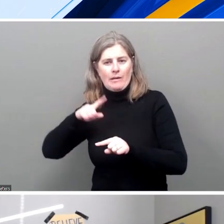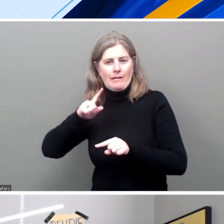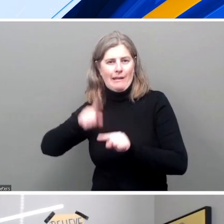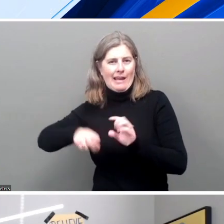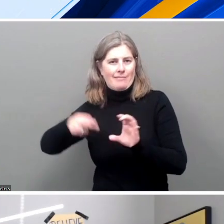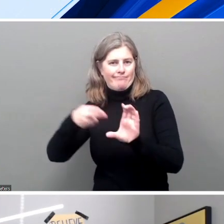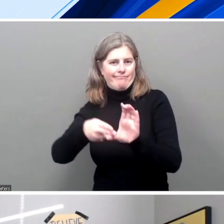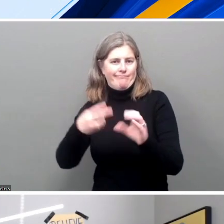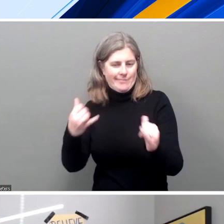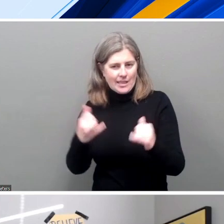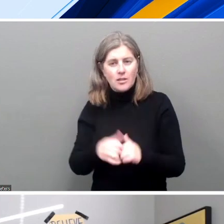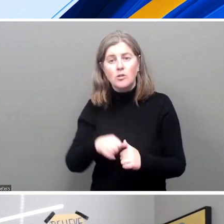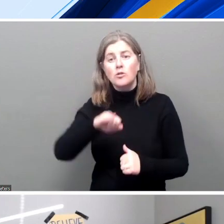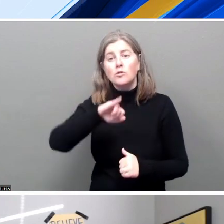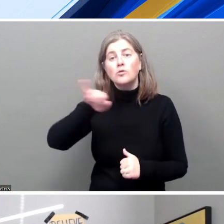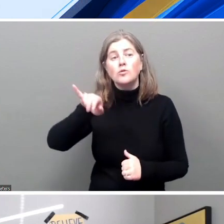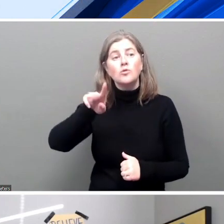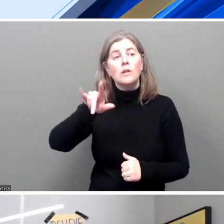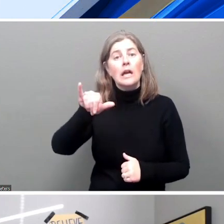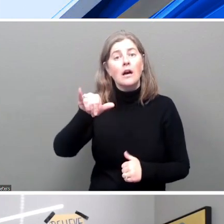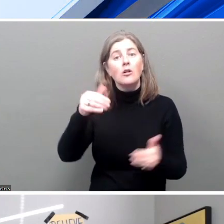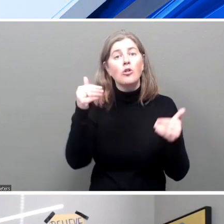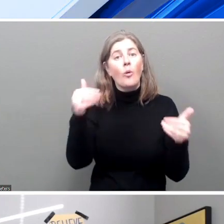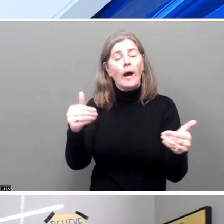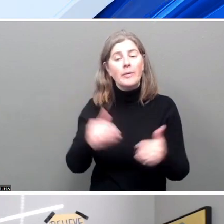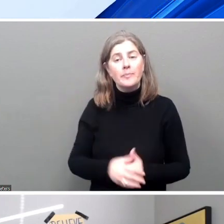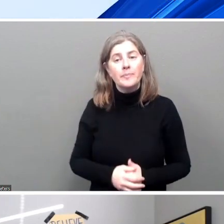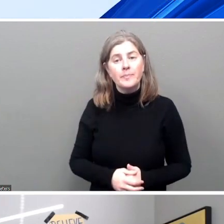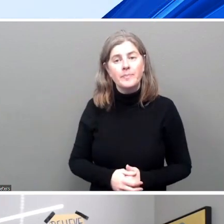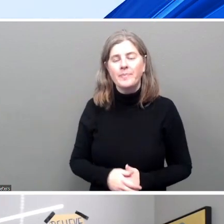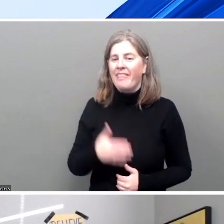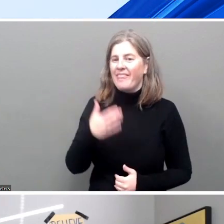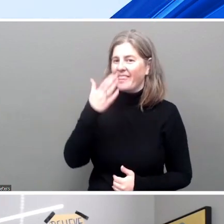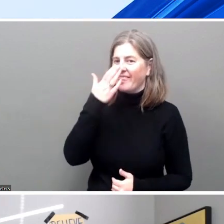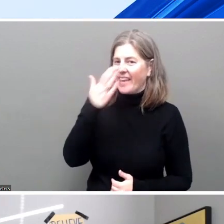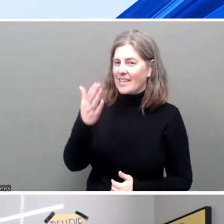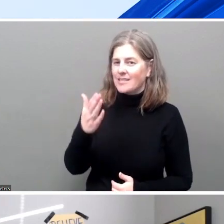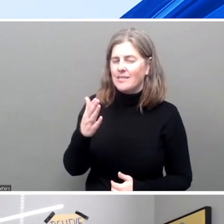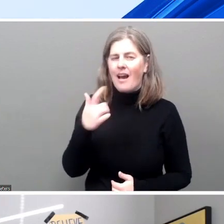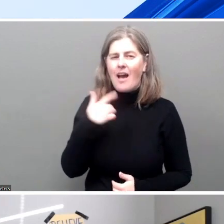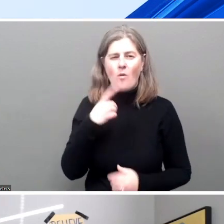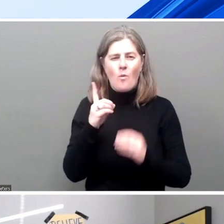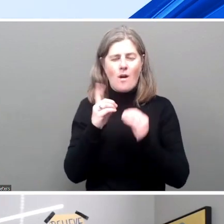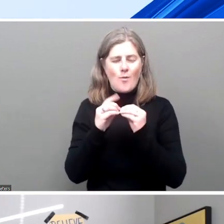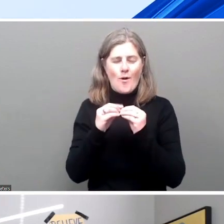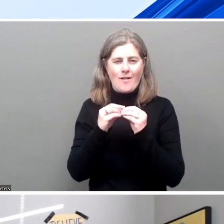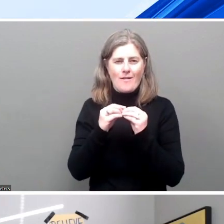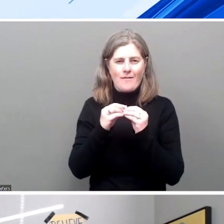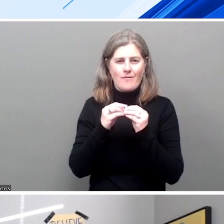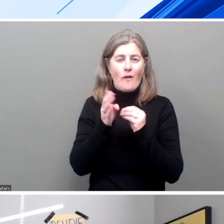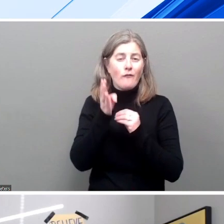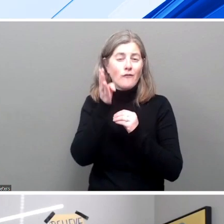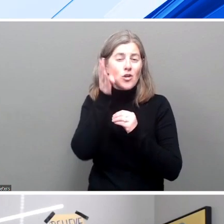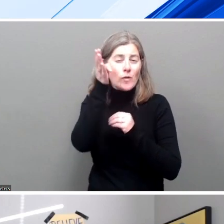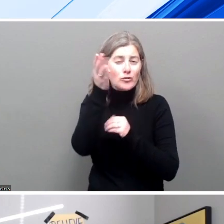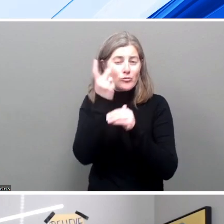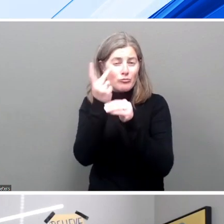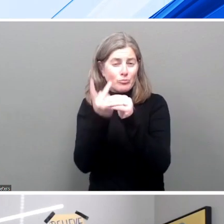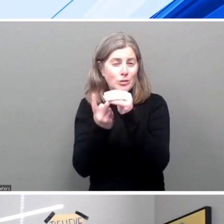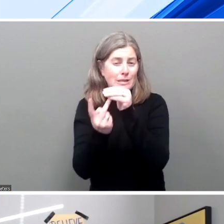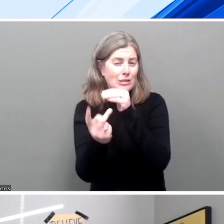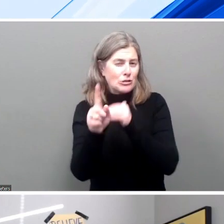today. Julia, you are unmuted. Thanks, Matt. I had another future prediction question, I